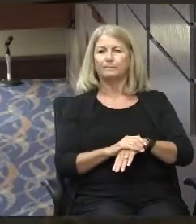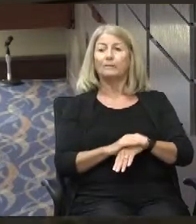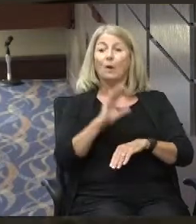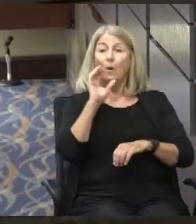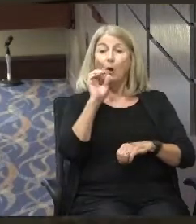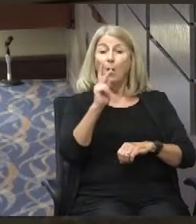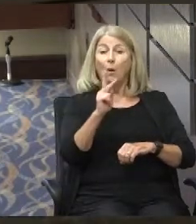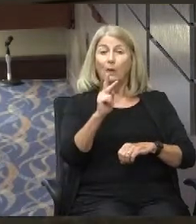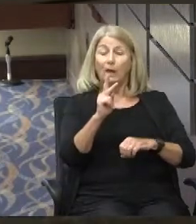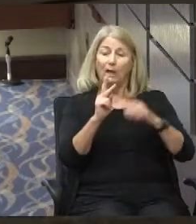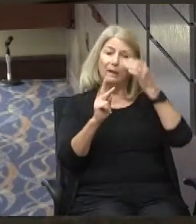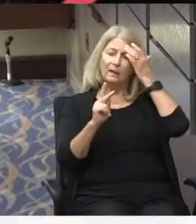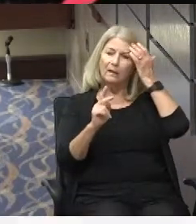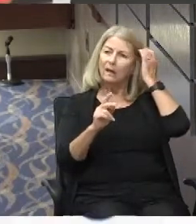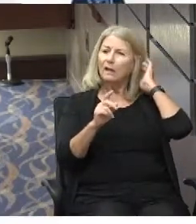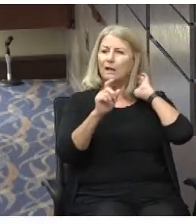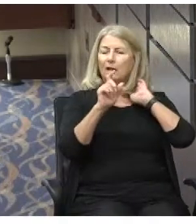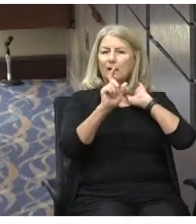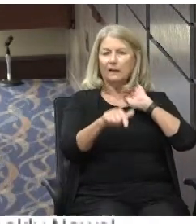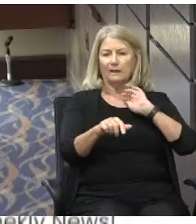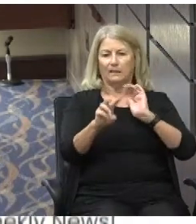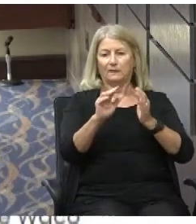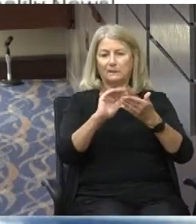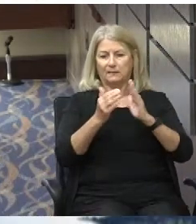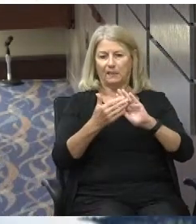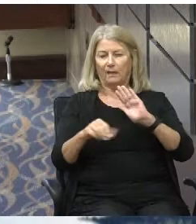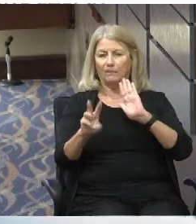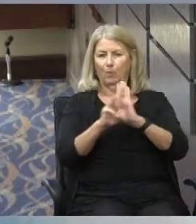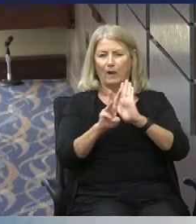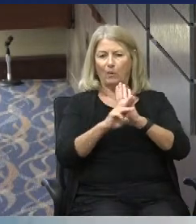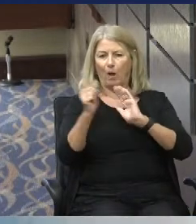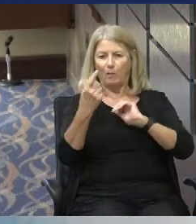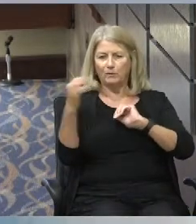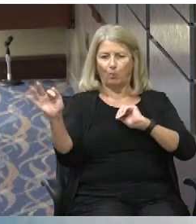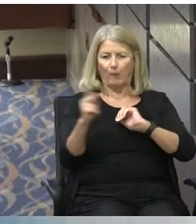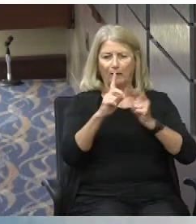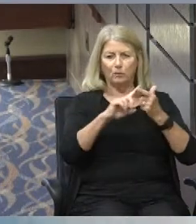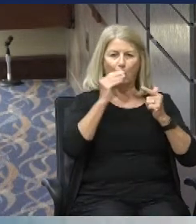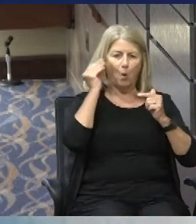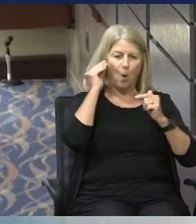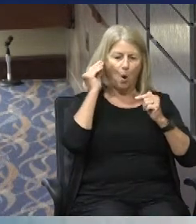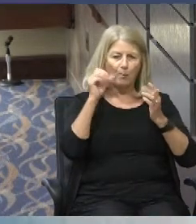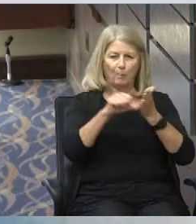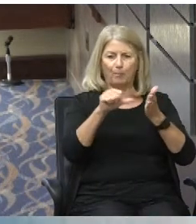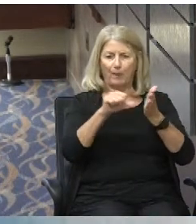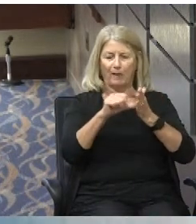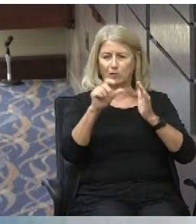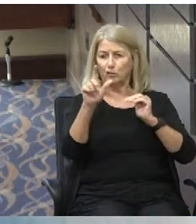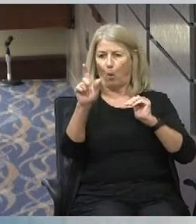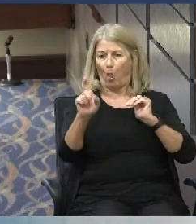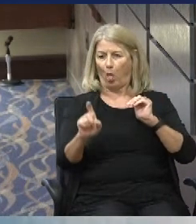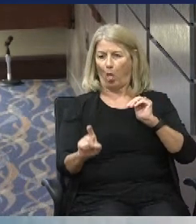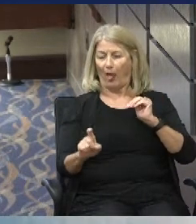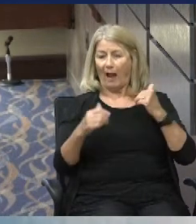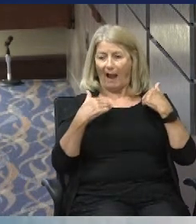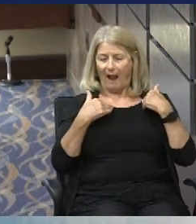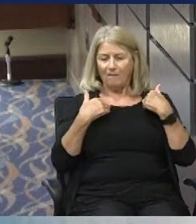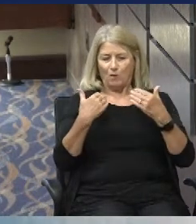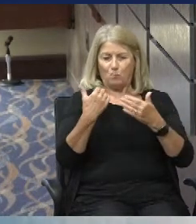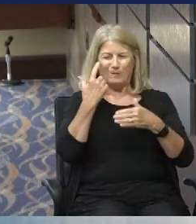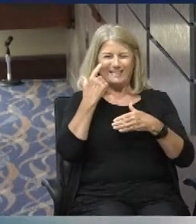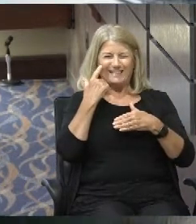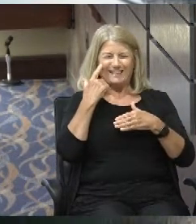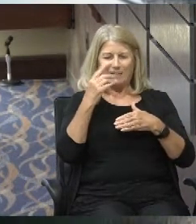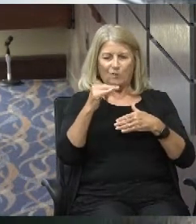Okay, just click the City of Waco, will always bring you back to the homepage. Kind of scrolling down a little bit, we've got a section for our most recent news that's happening,